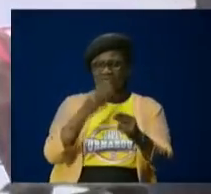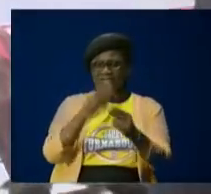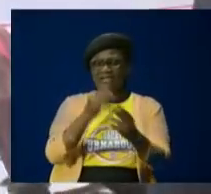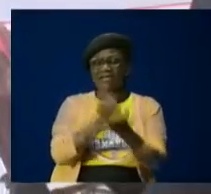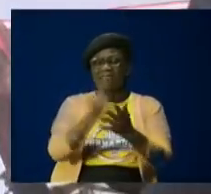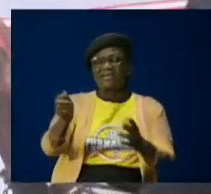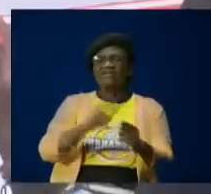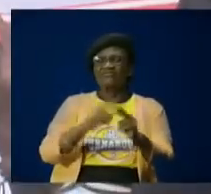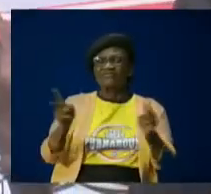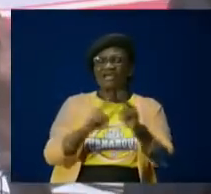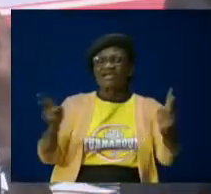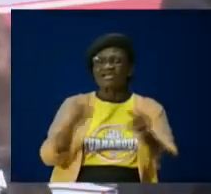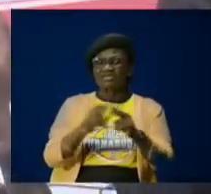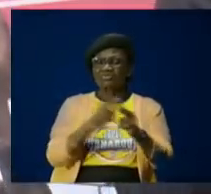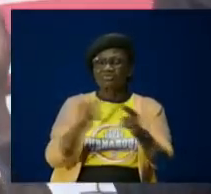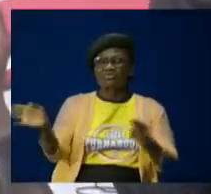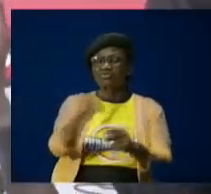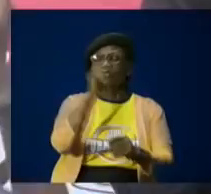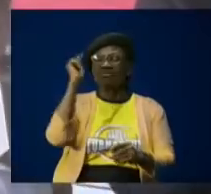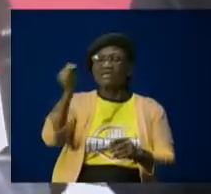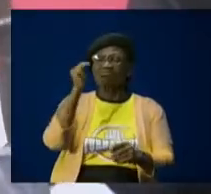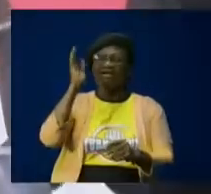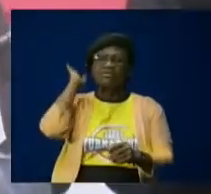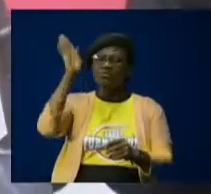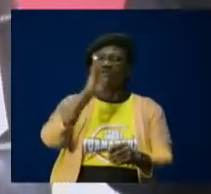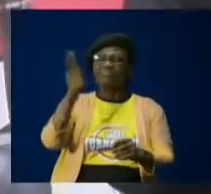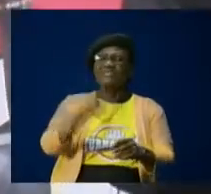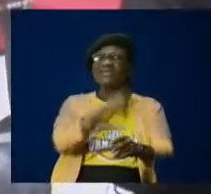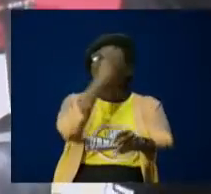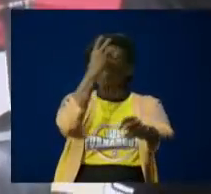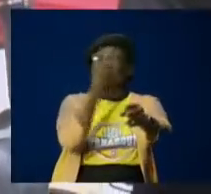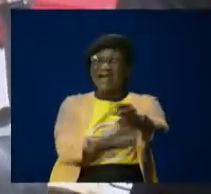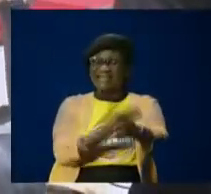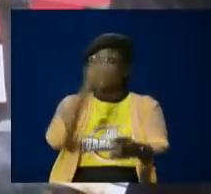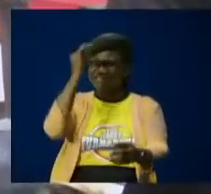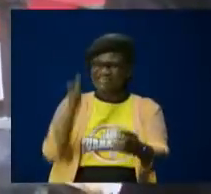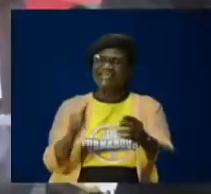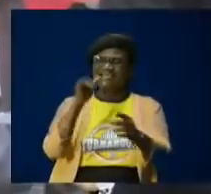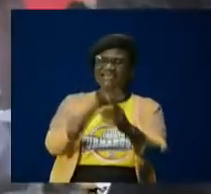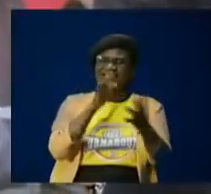Very soon, your testimony will be mighty.